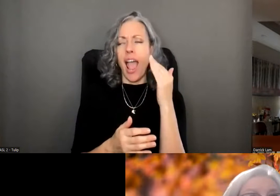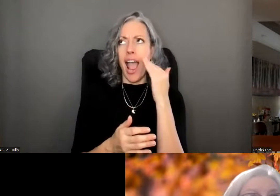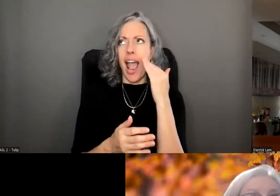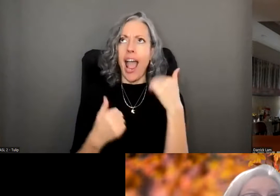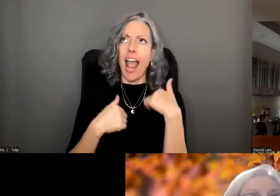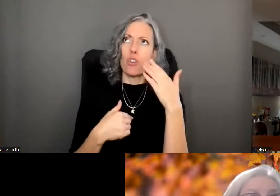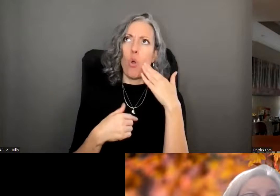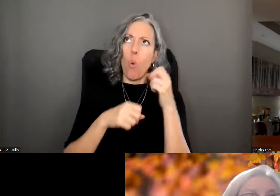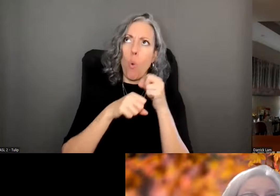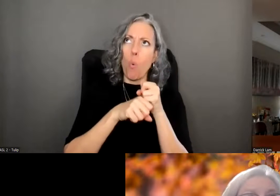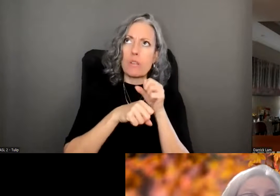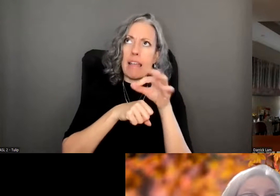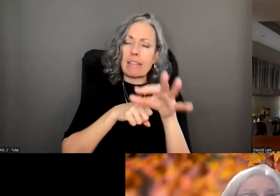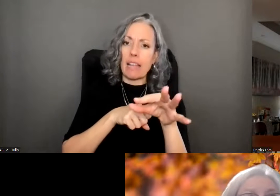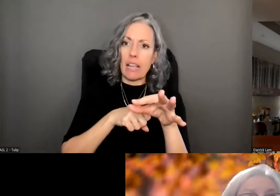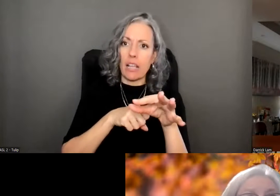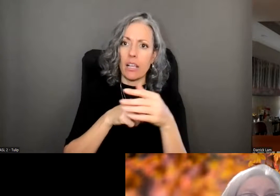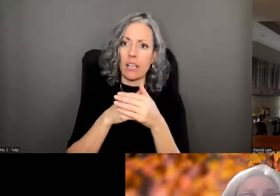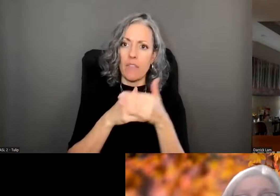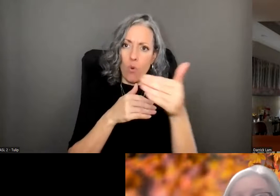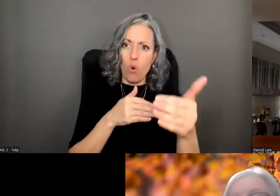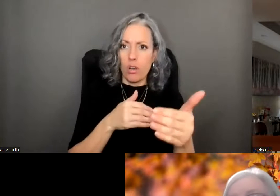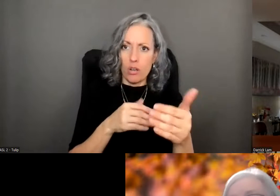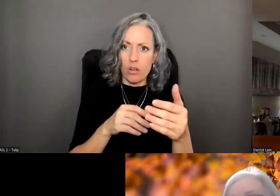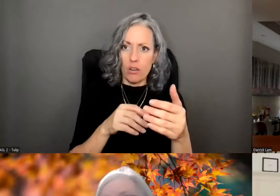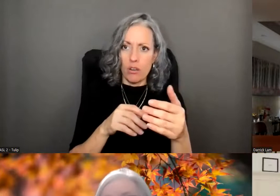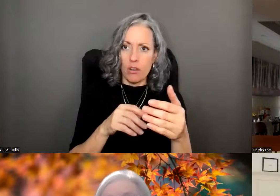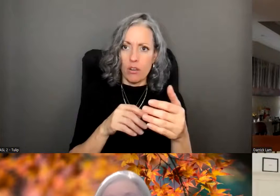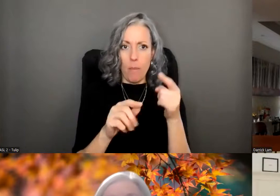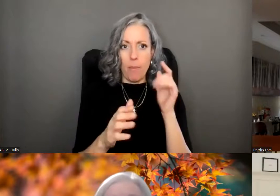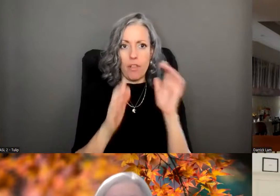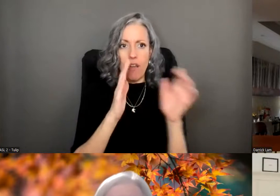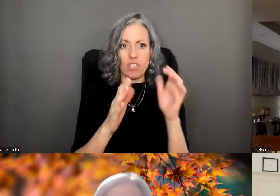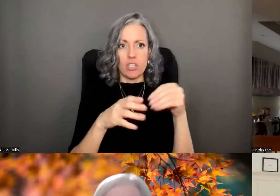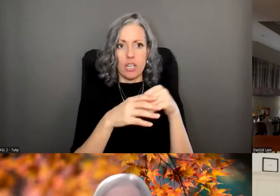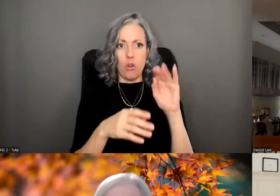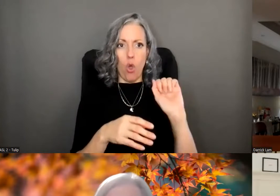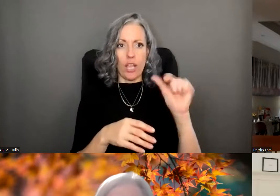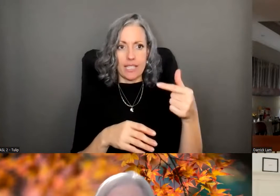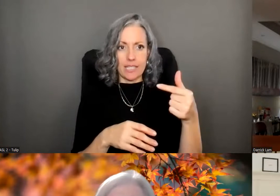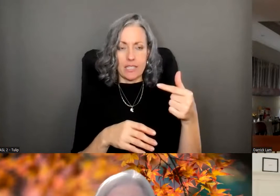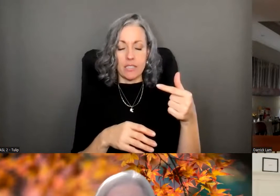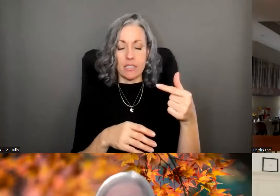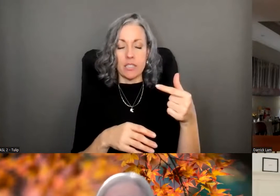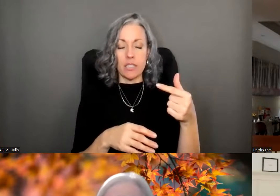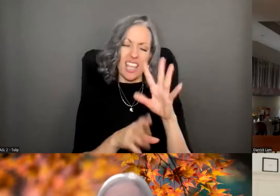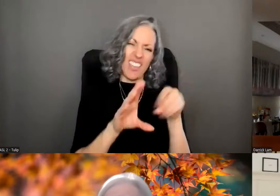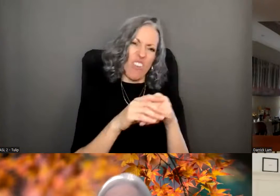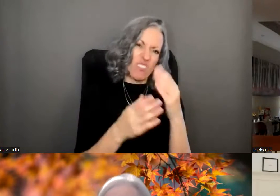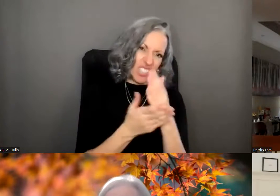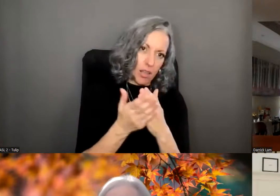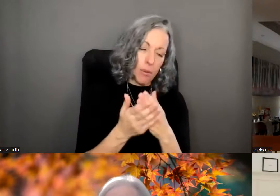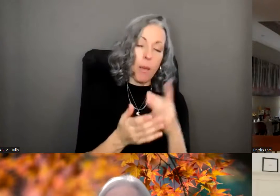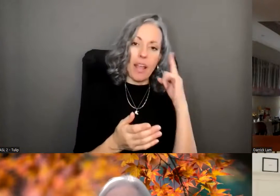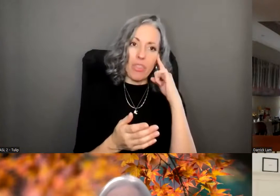we're sending forward what came from our conversation in August, which covers some of it. But I do think it would be worth having a